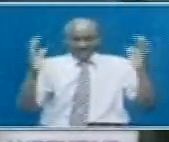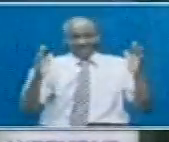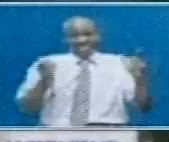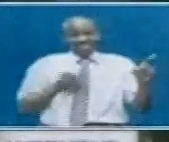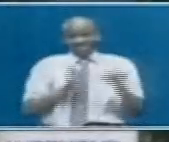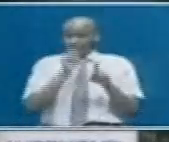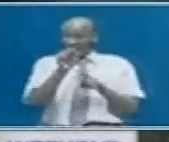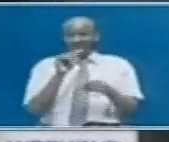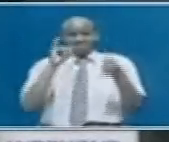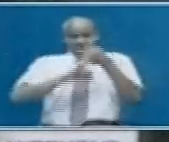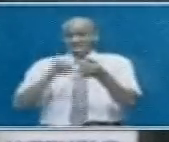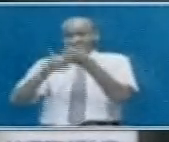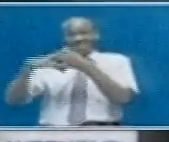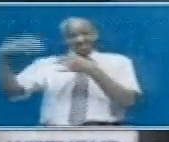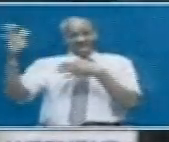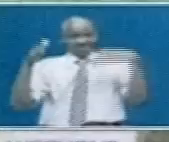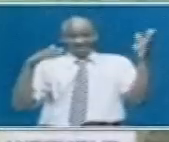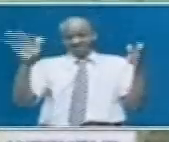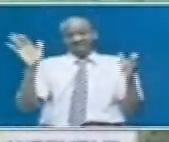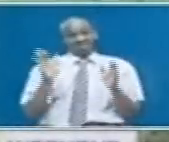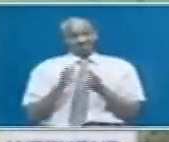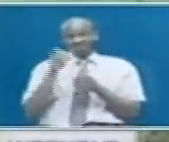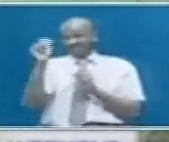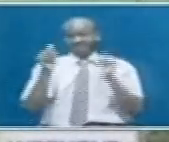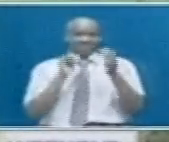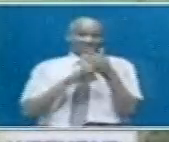his sisters are at their matrimonial homes.